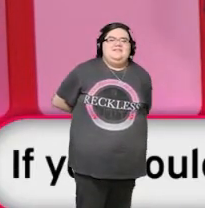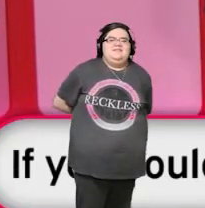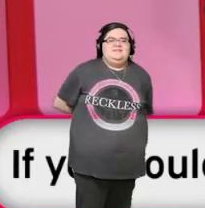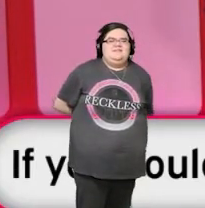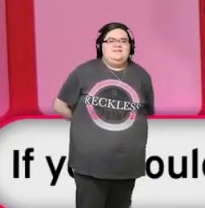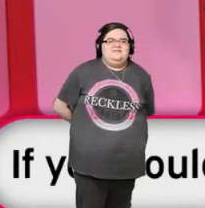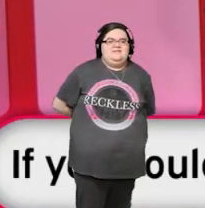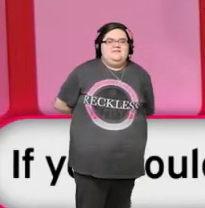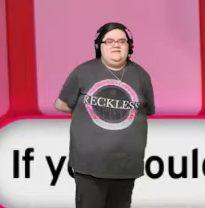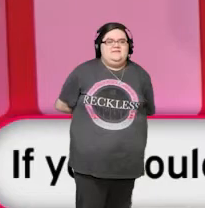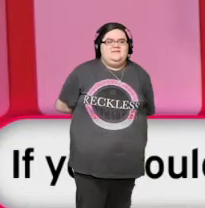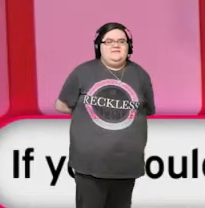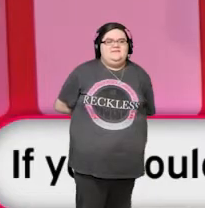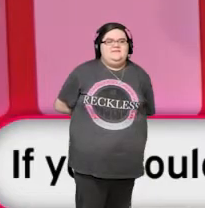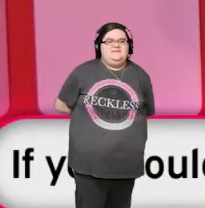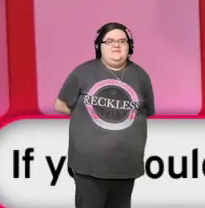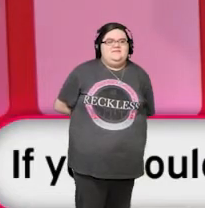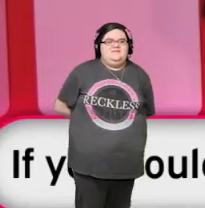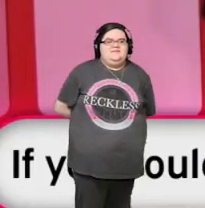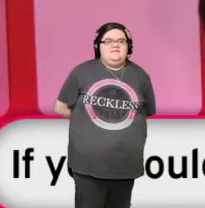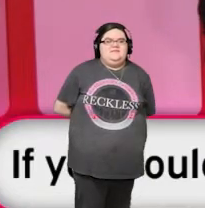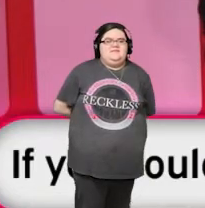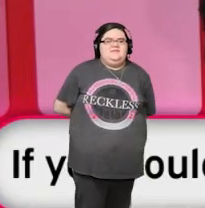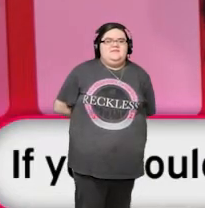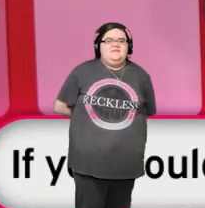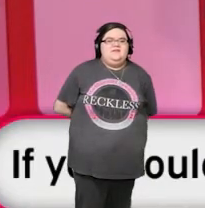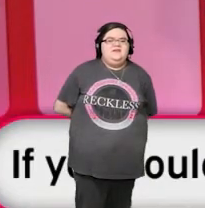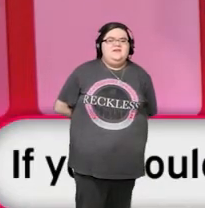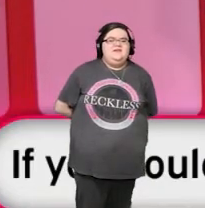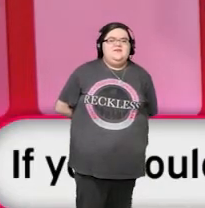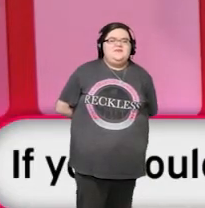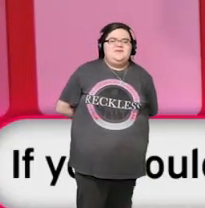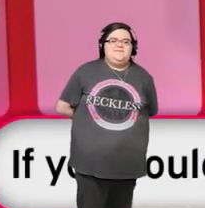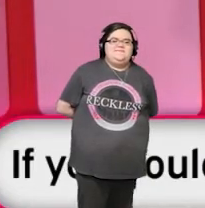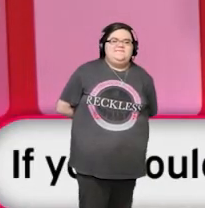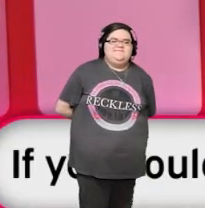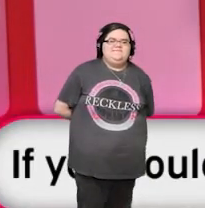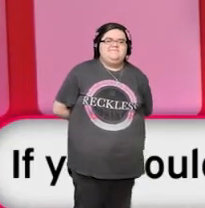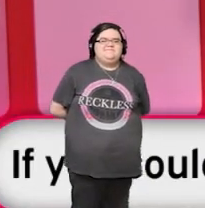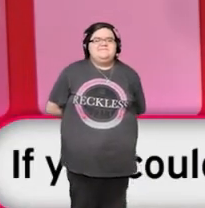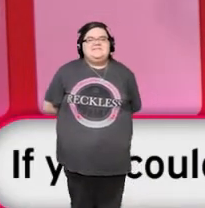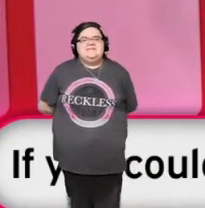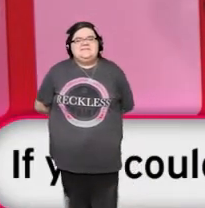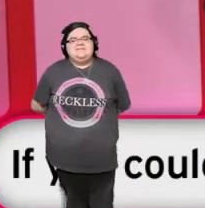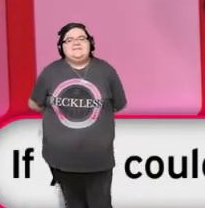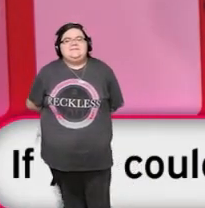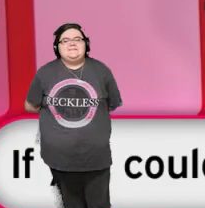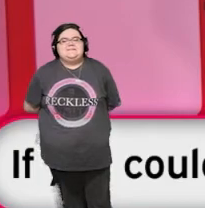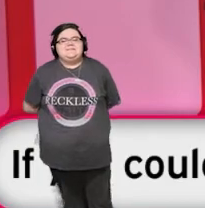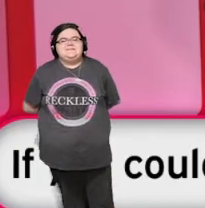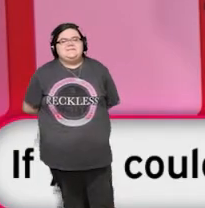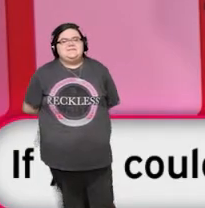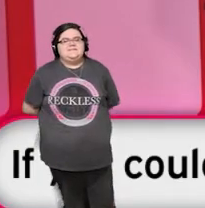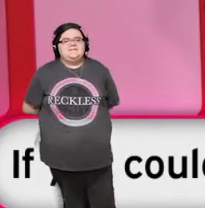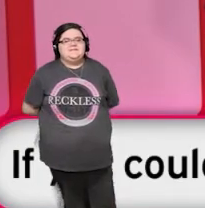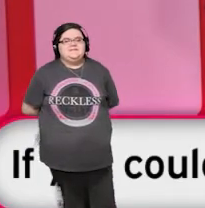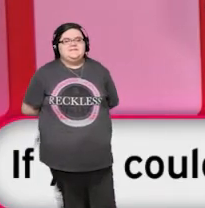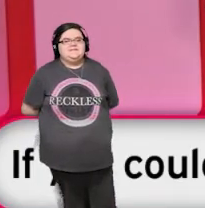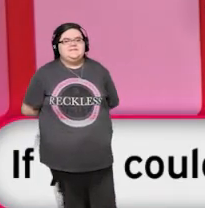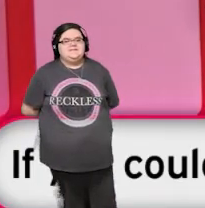be really rich and you could get a disease, and then being rich doesn't help. Health you. As well. Yeah, health but. Well. Nah, I'd pay for health.